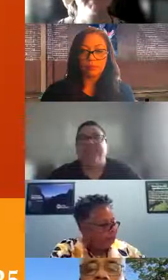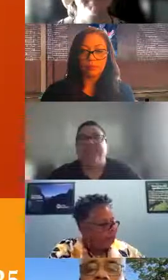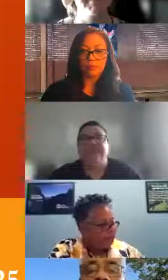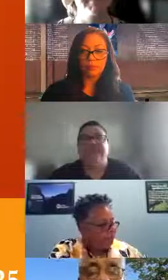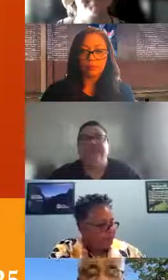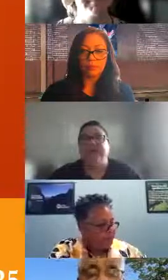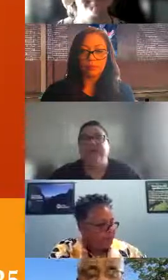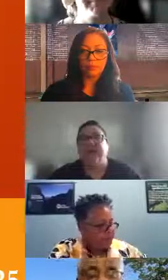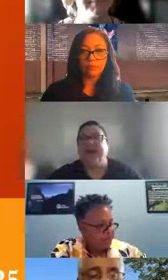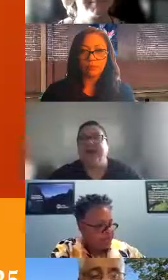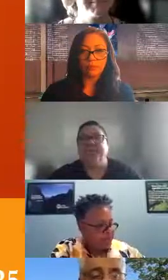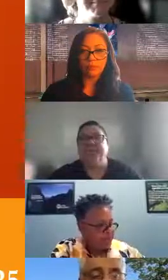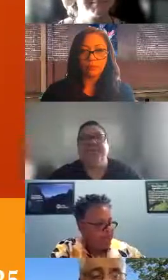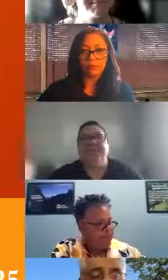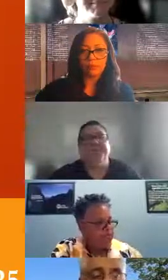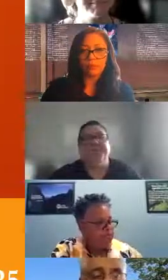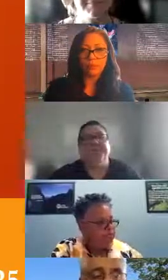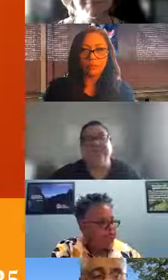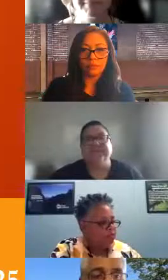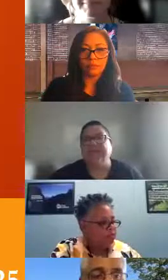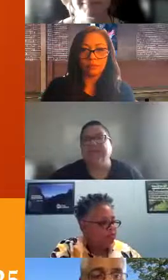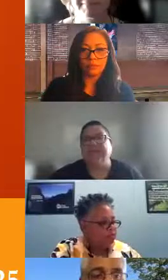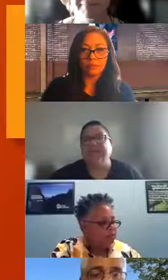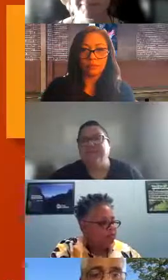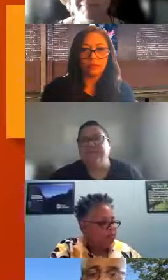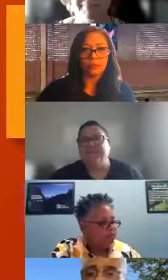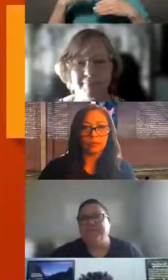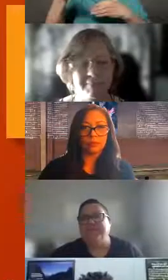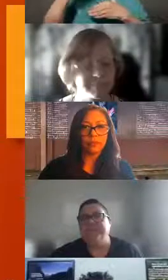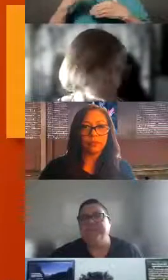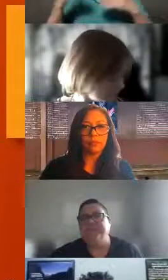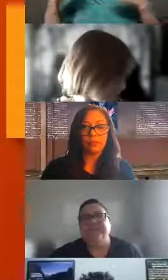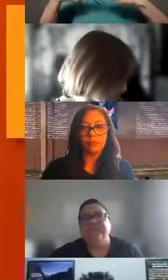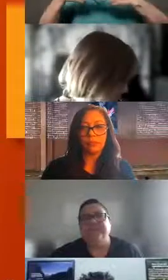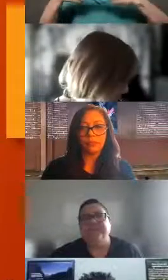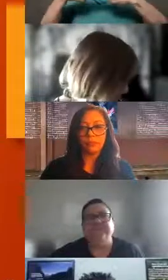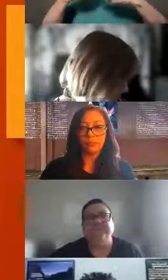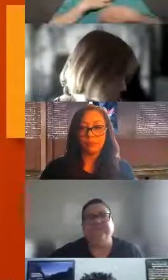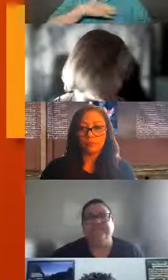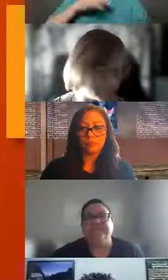Rebecca, and can we have the next slide, please, Carmen?